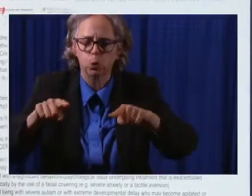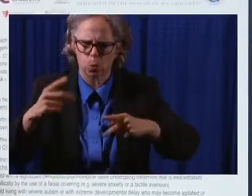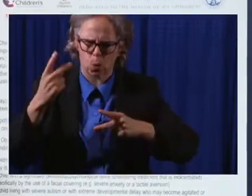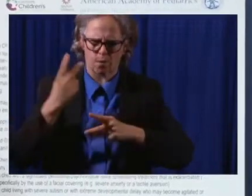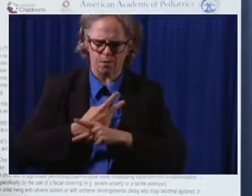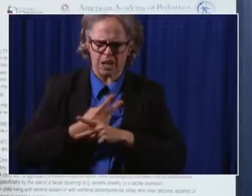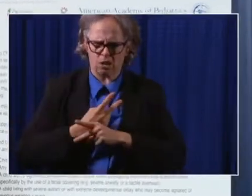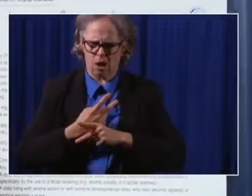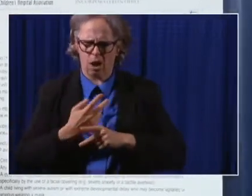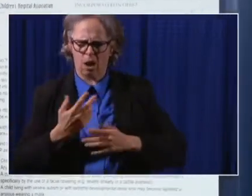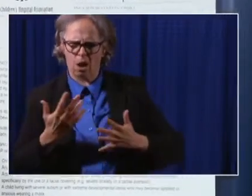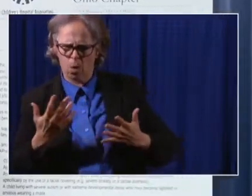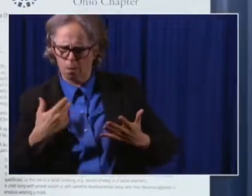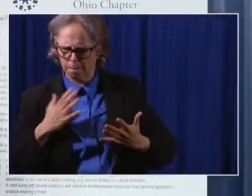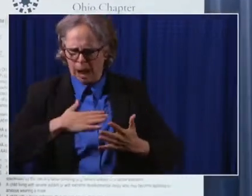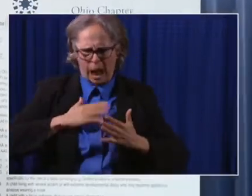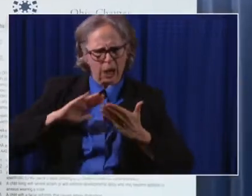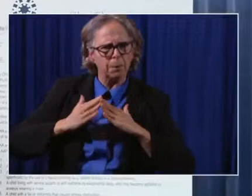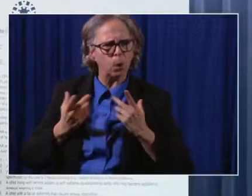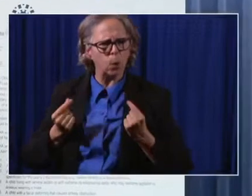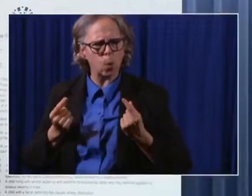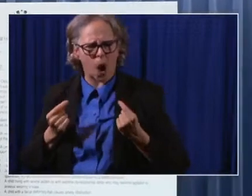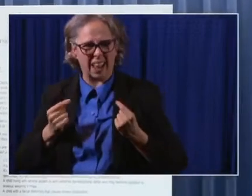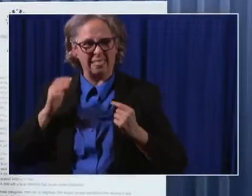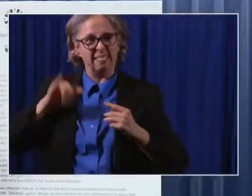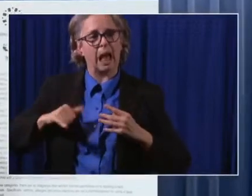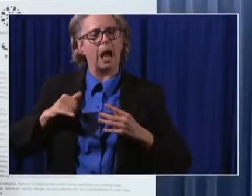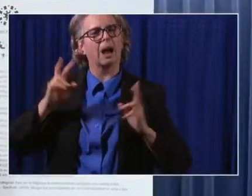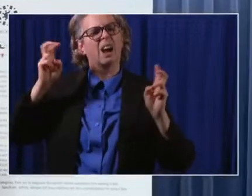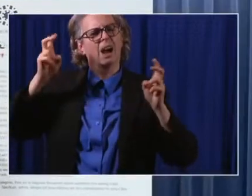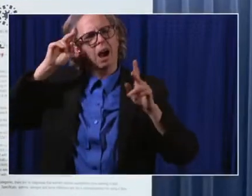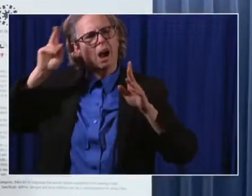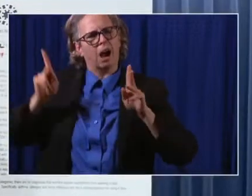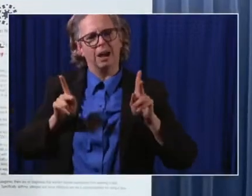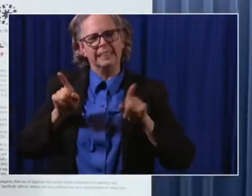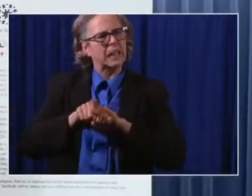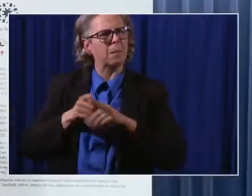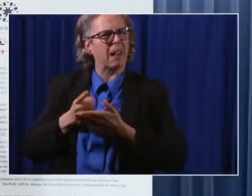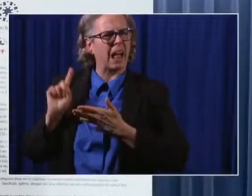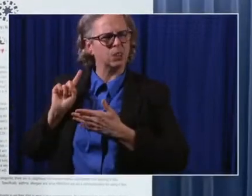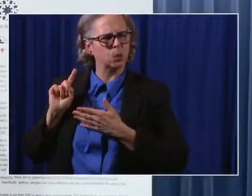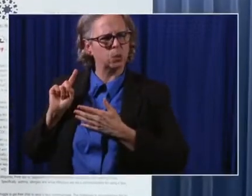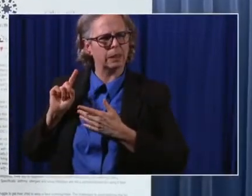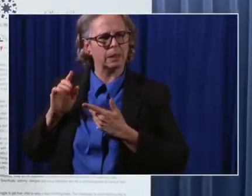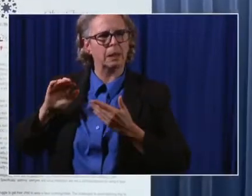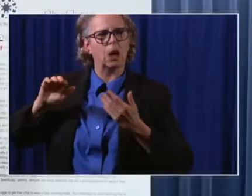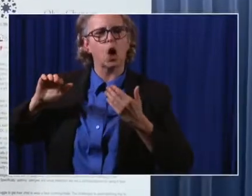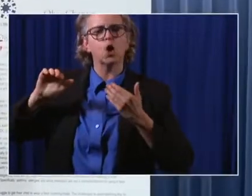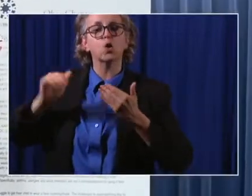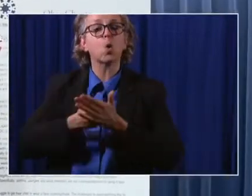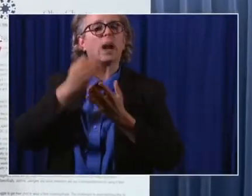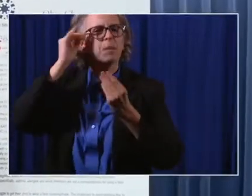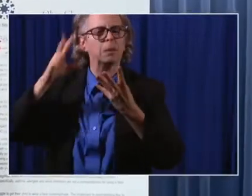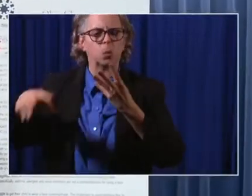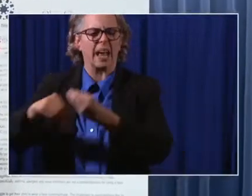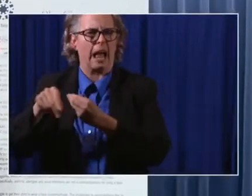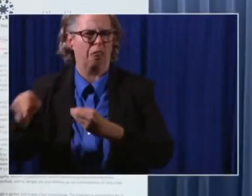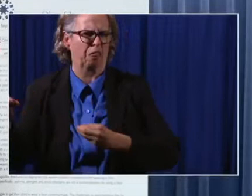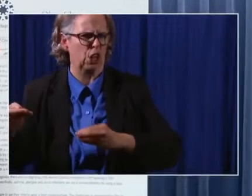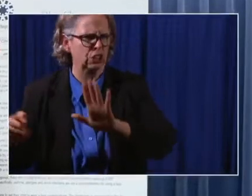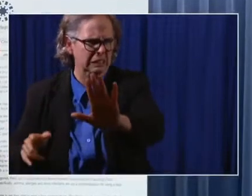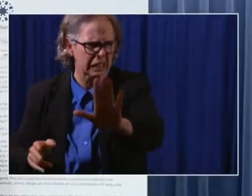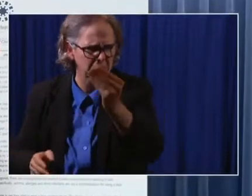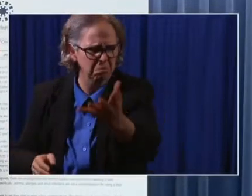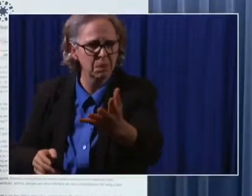We'll change this again on Thursday. We do not have the new data computed. But this gives people an idea of